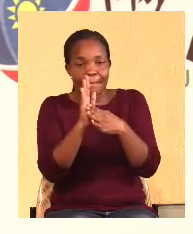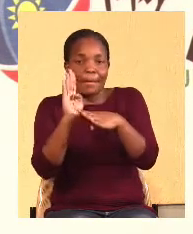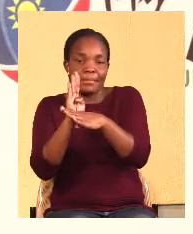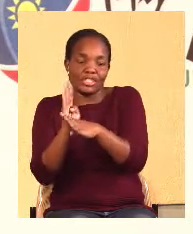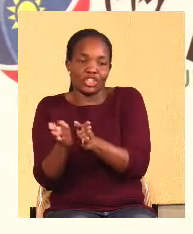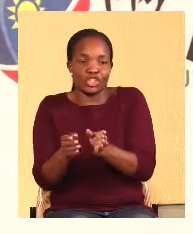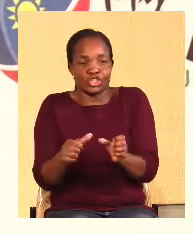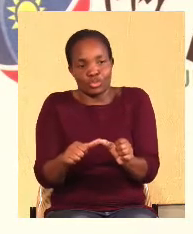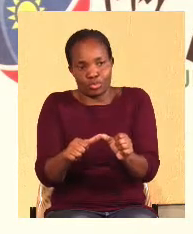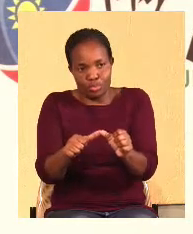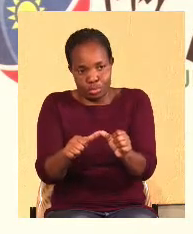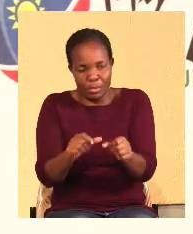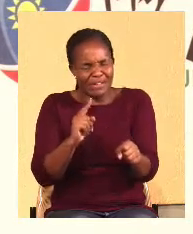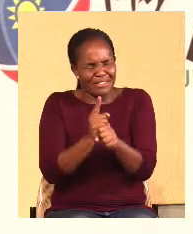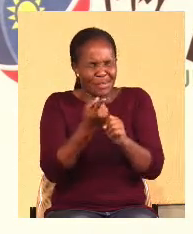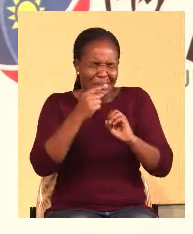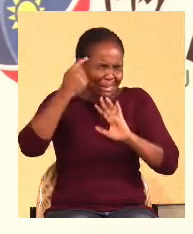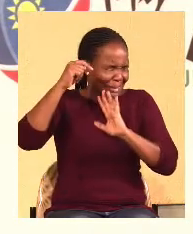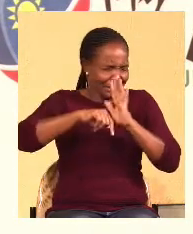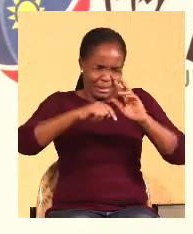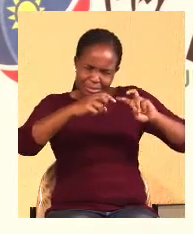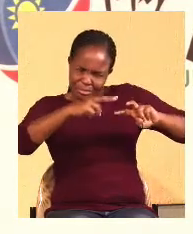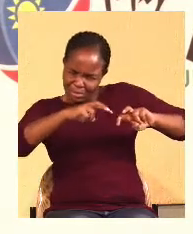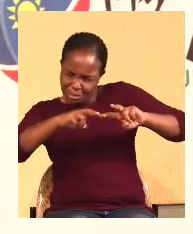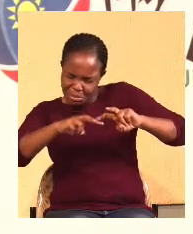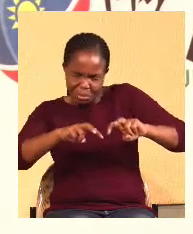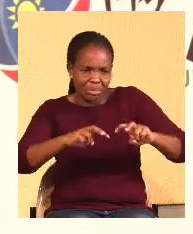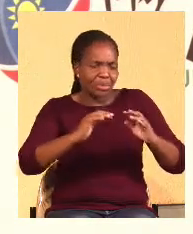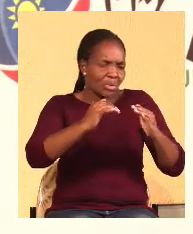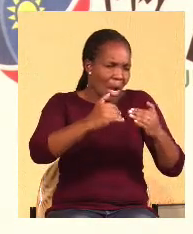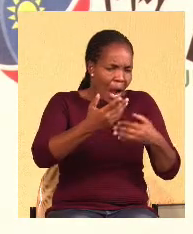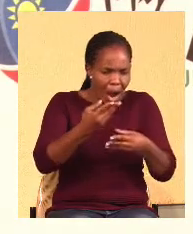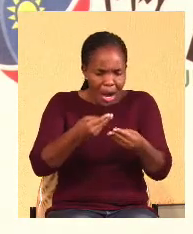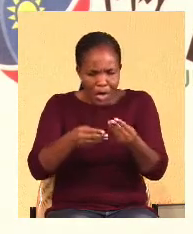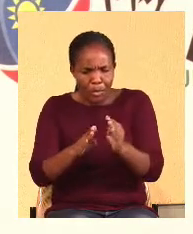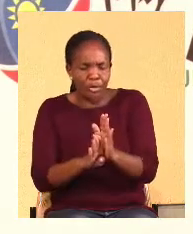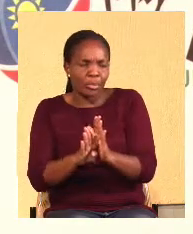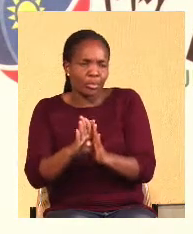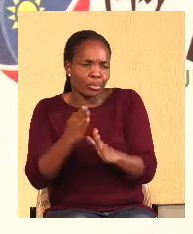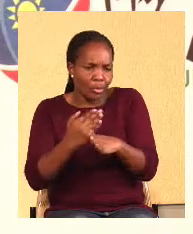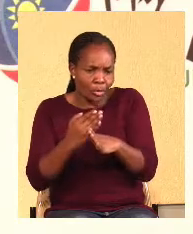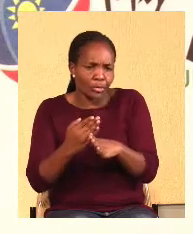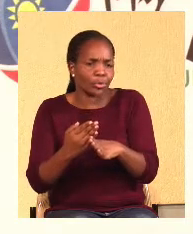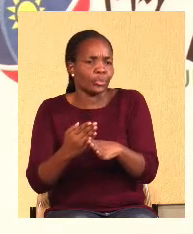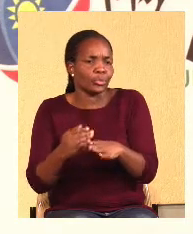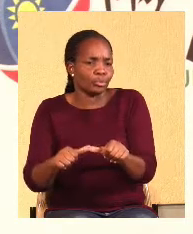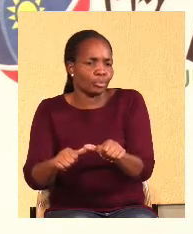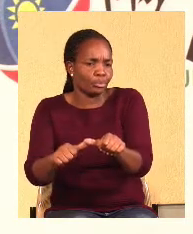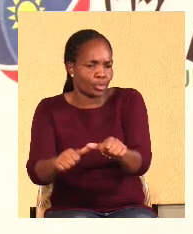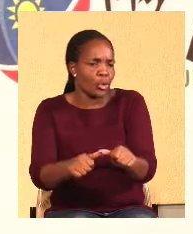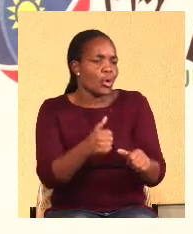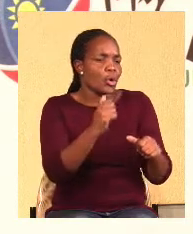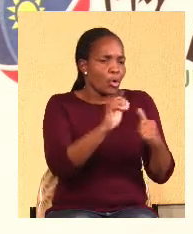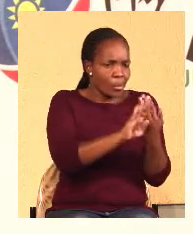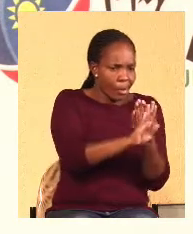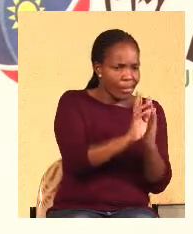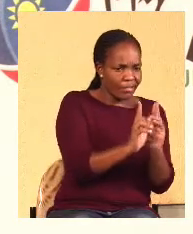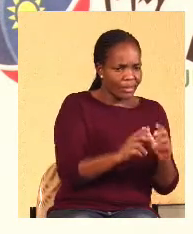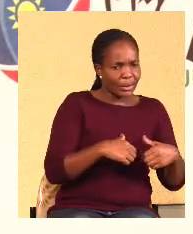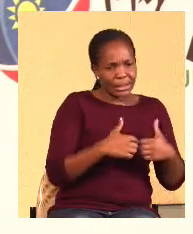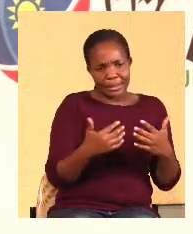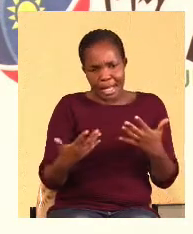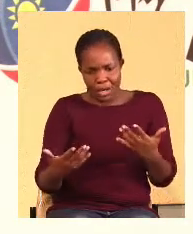very thorough assessment of the situation from the economic and health point of view. So therefore, the process continues. It could be that even before, by